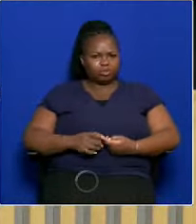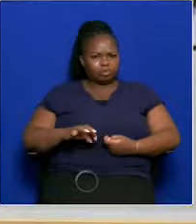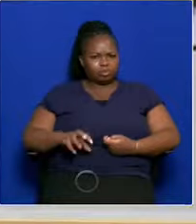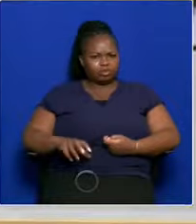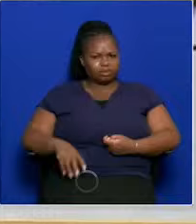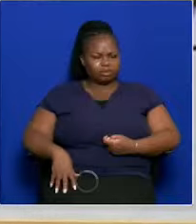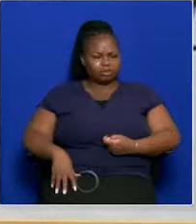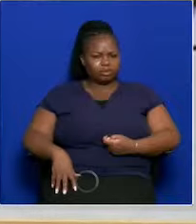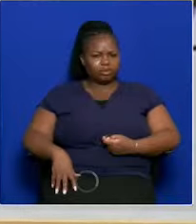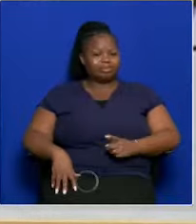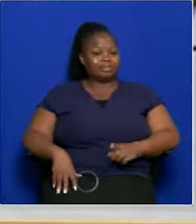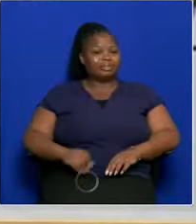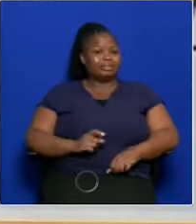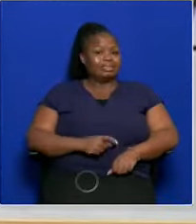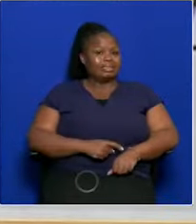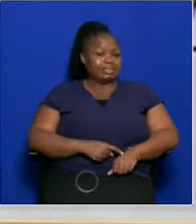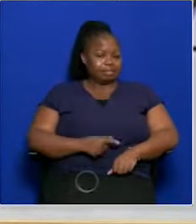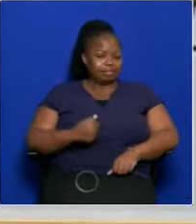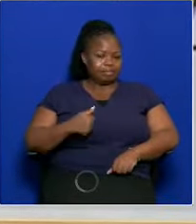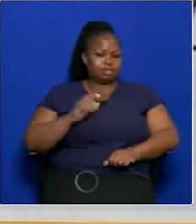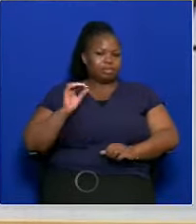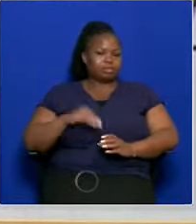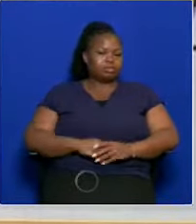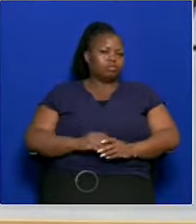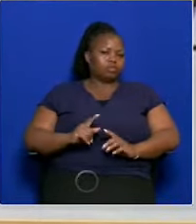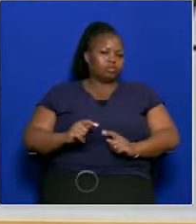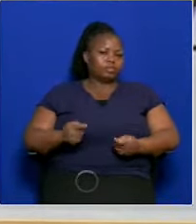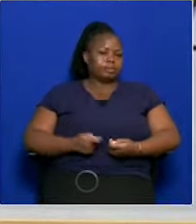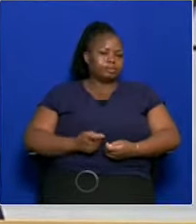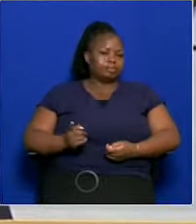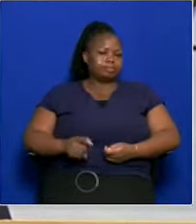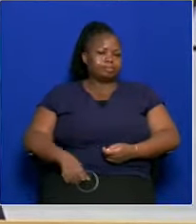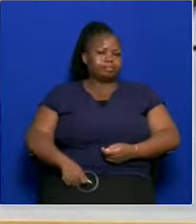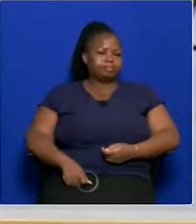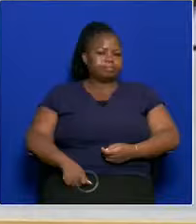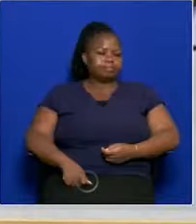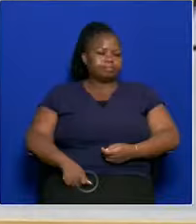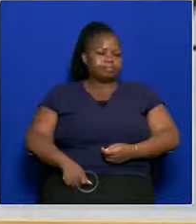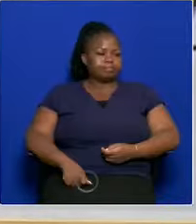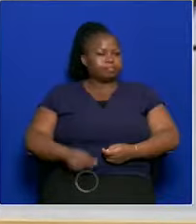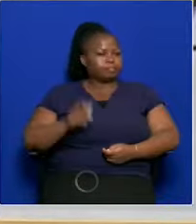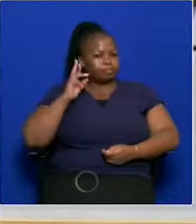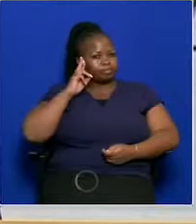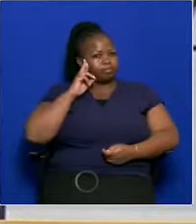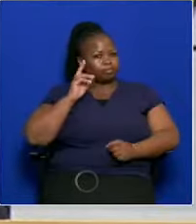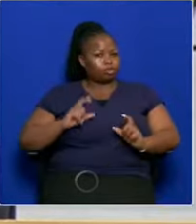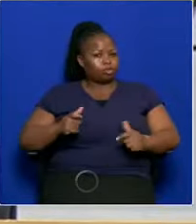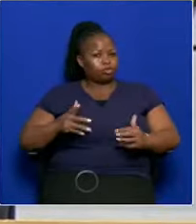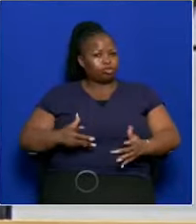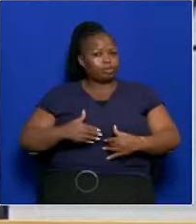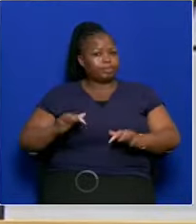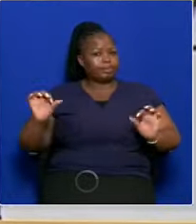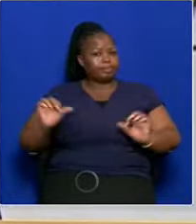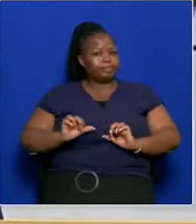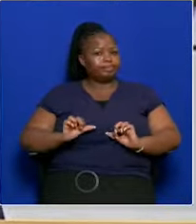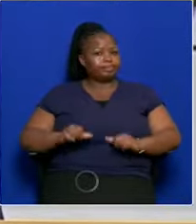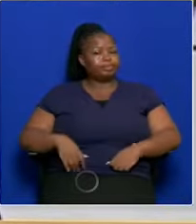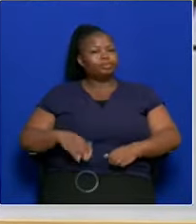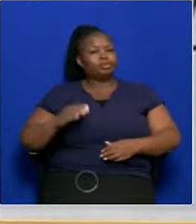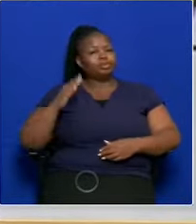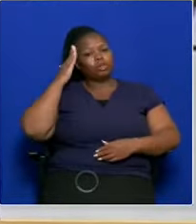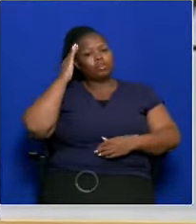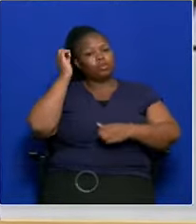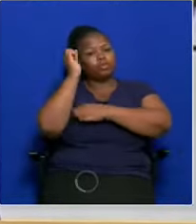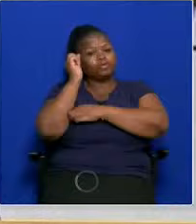time, I was part of their team. Okay. I remember, Commissioner, I came back to head office to head the organized